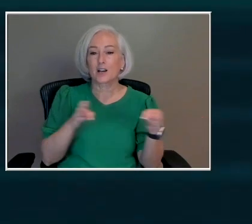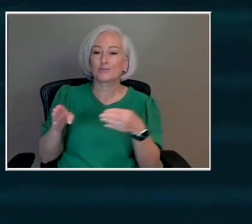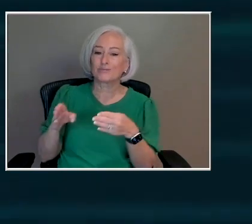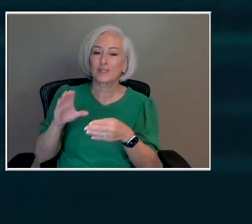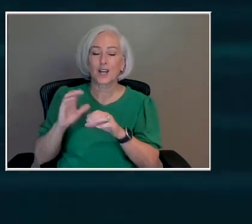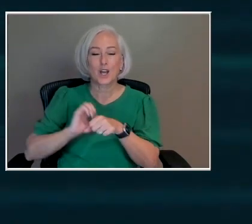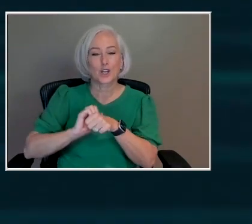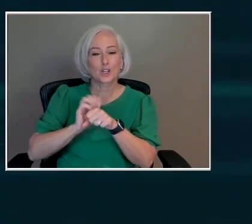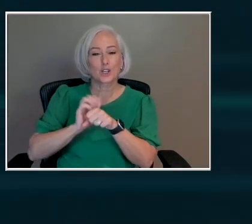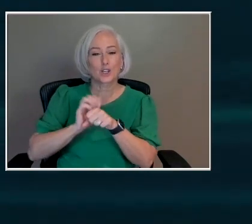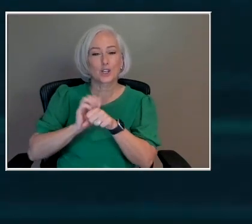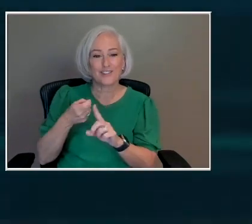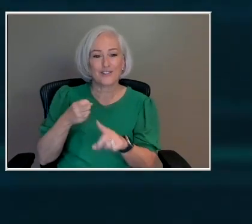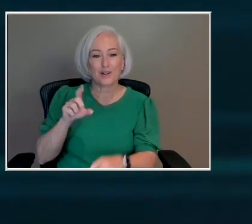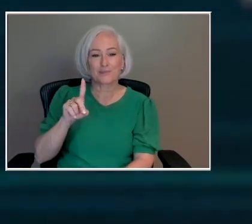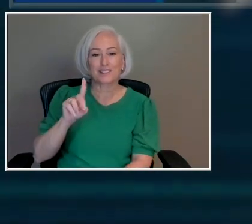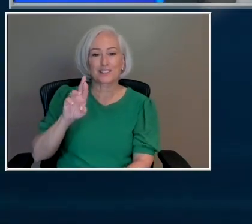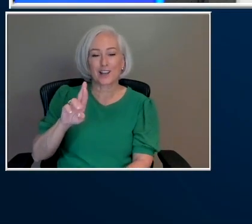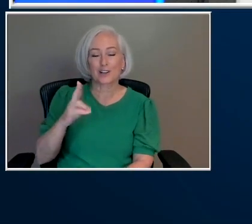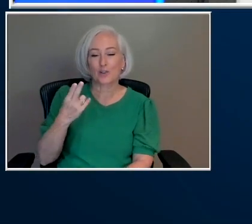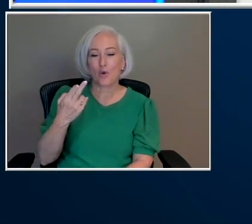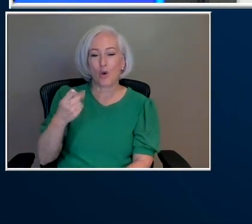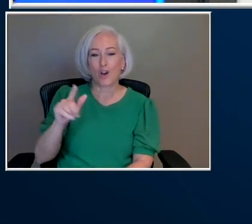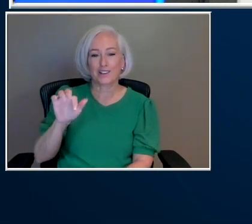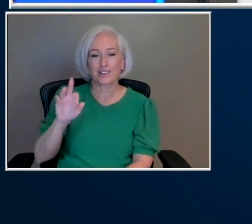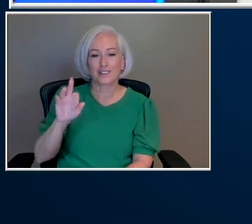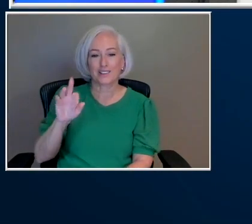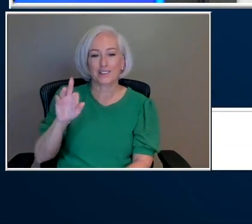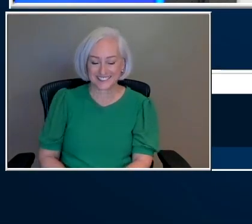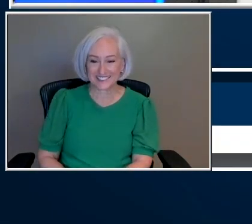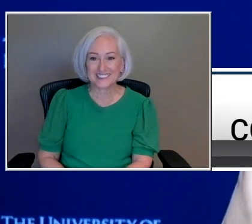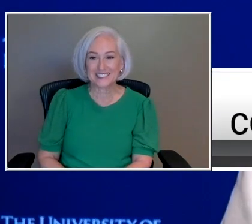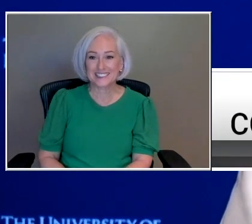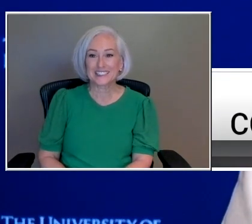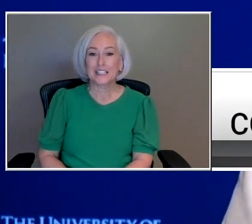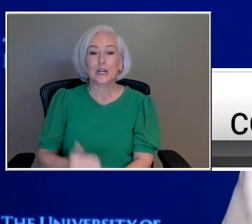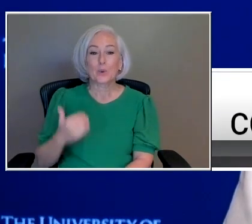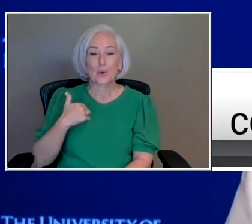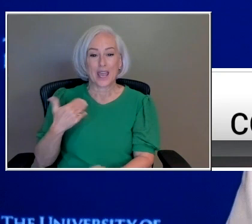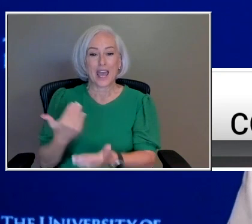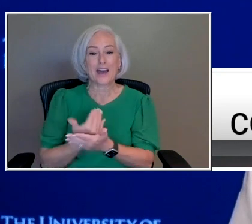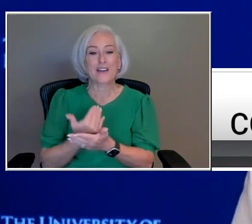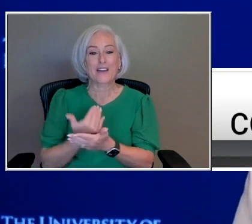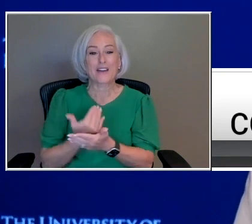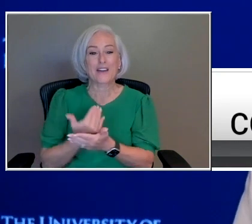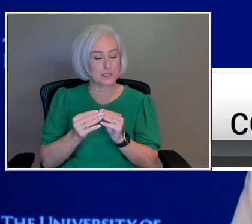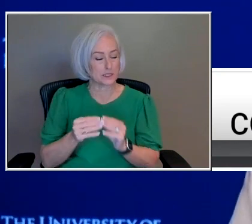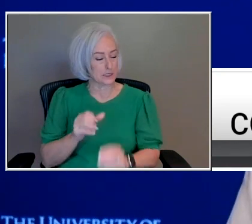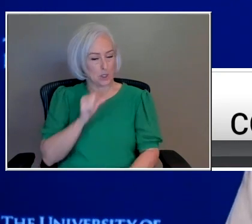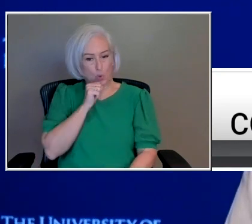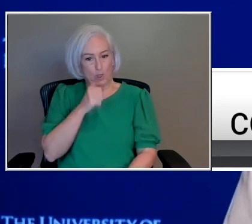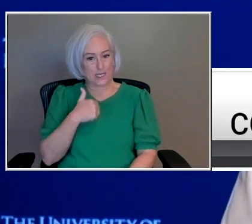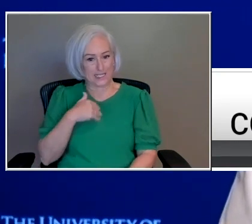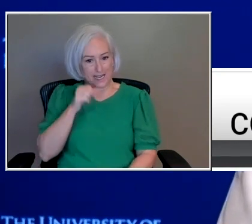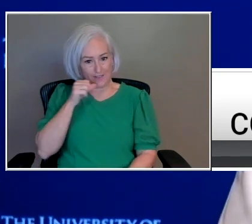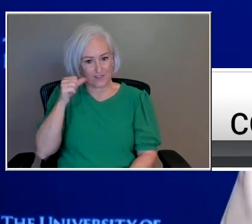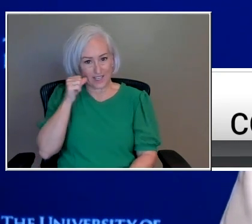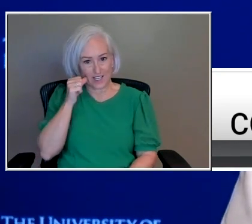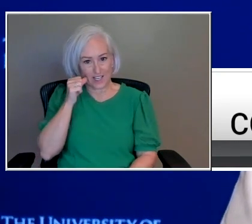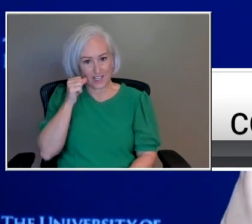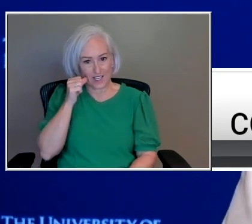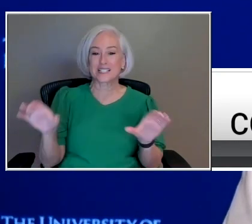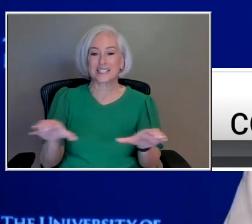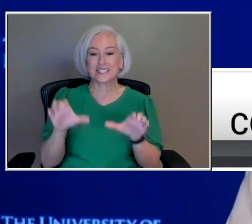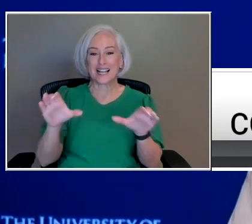Good morning. How are you? Hi, I'm good. Hey. Yeah, we have some new numbers. We didn't have them yesterday. So we have 14 active inpatients.